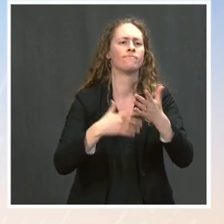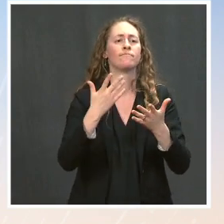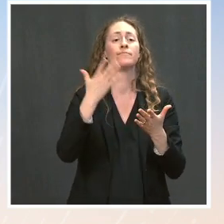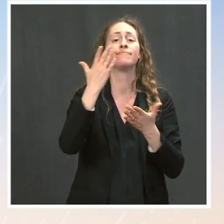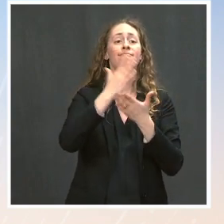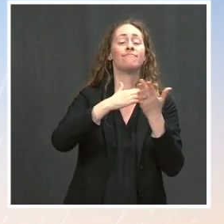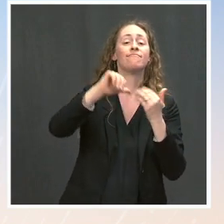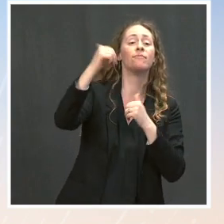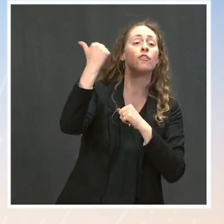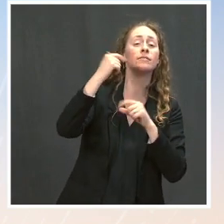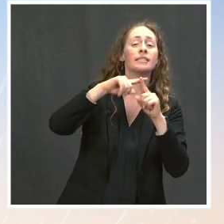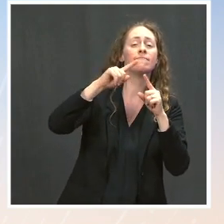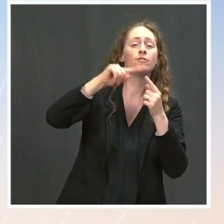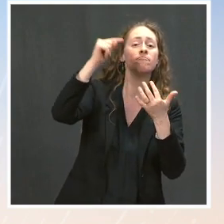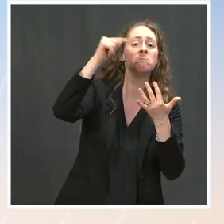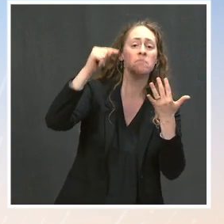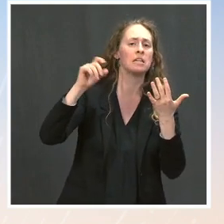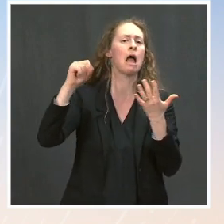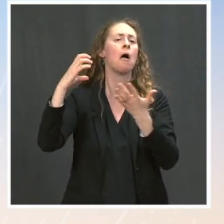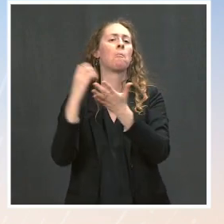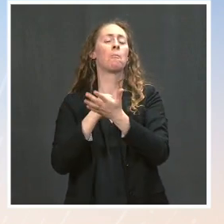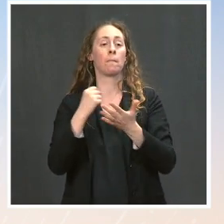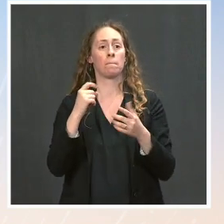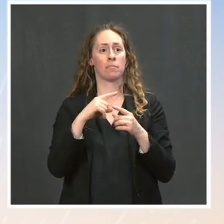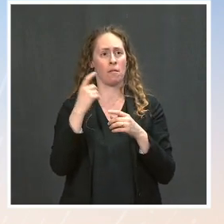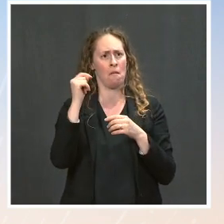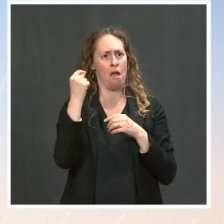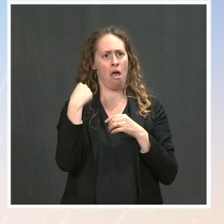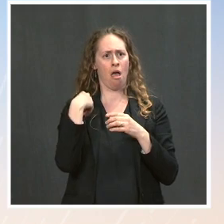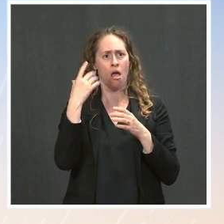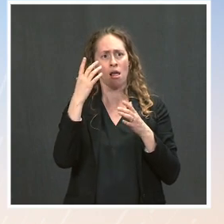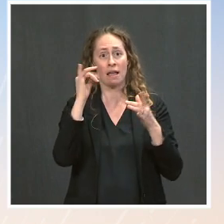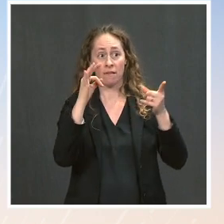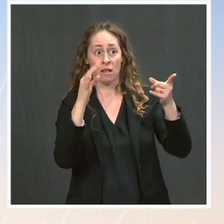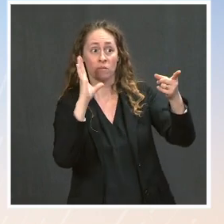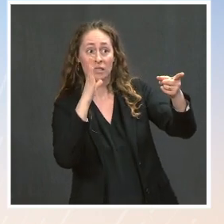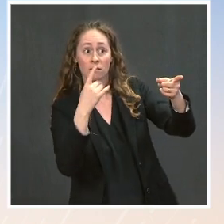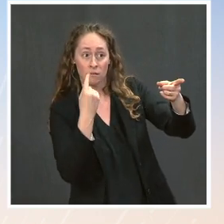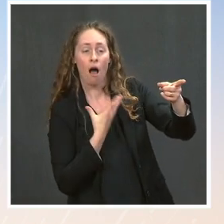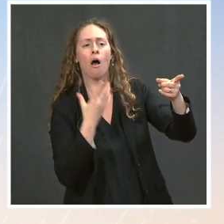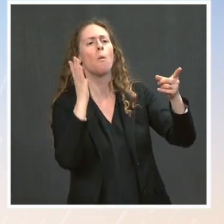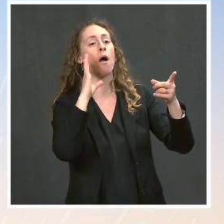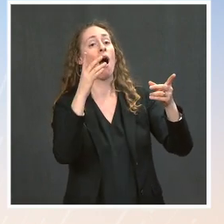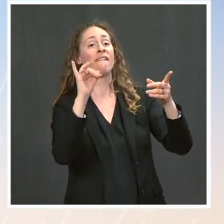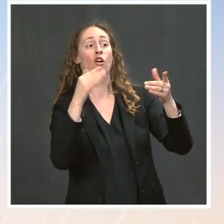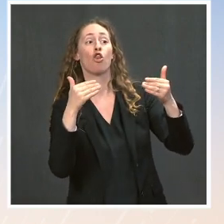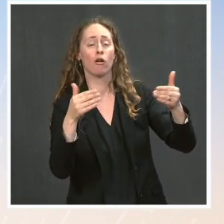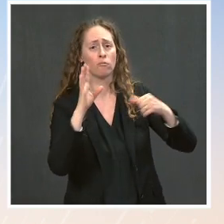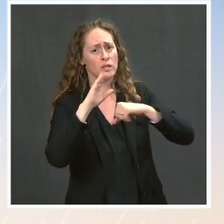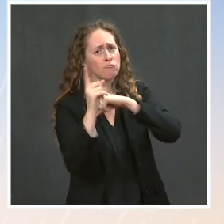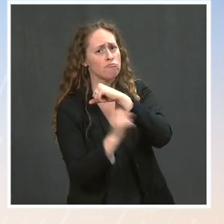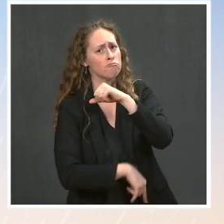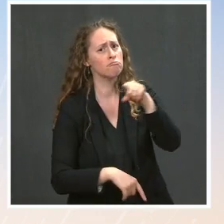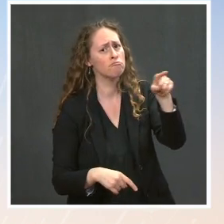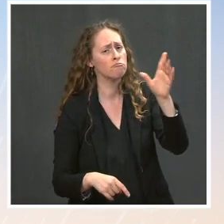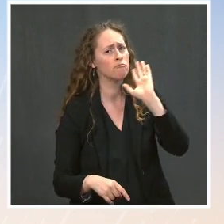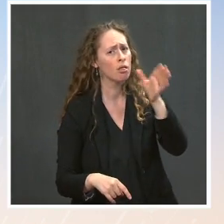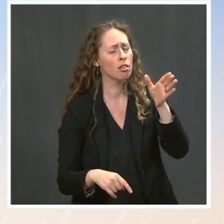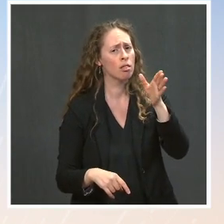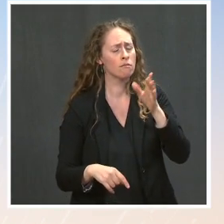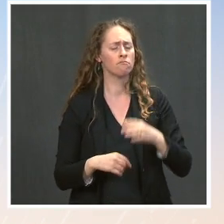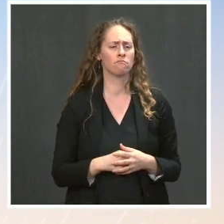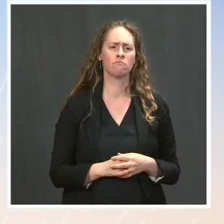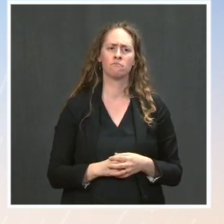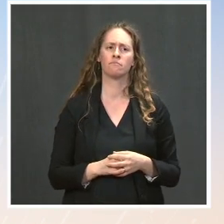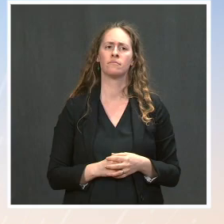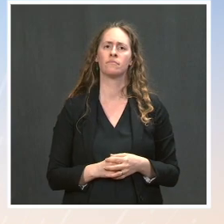are not going to hold back when actions warrant sanctions, as they did in this case on the grounds of corruption. Do you expect the